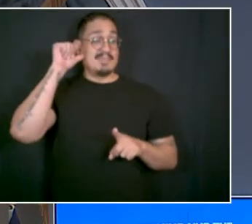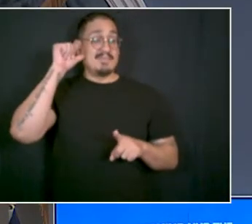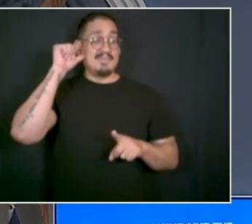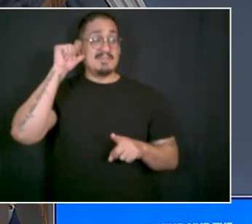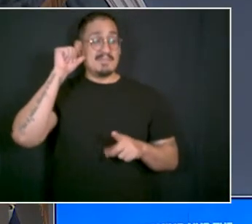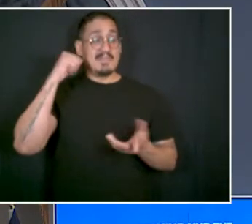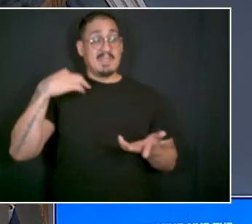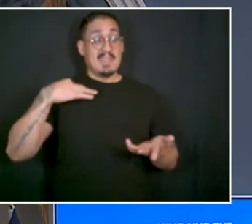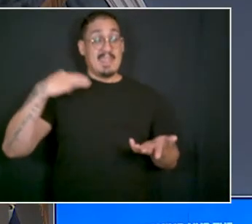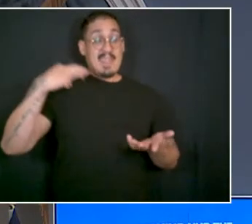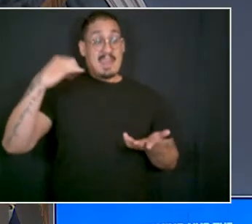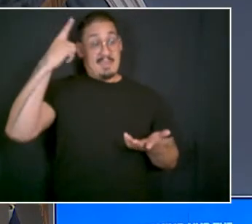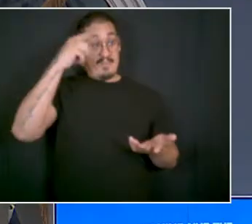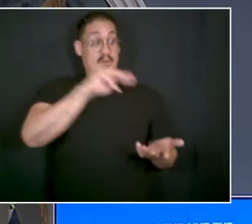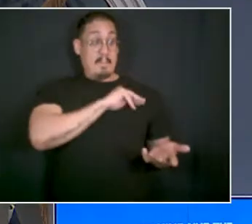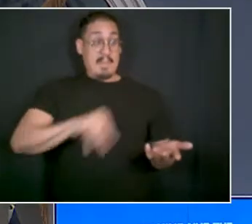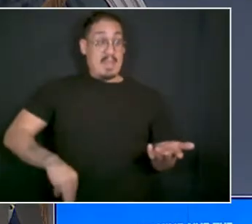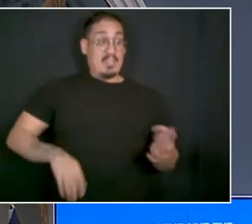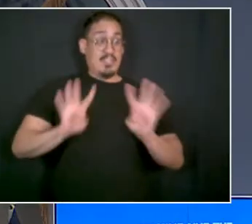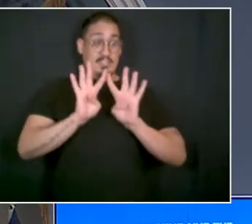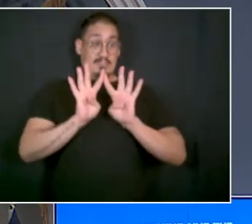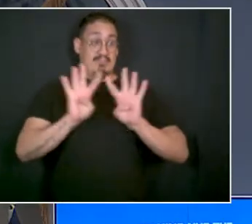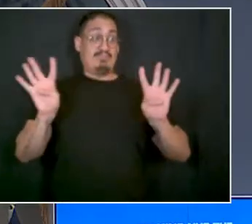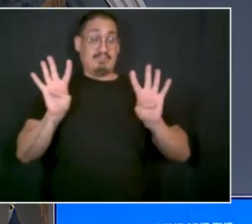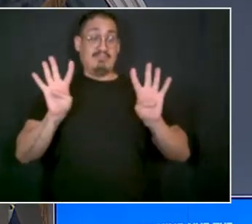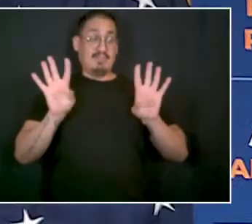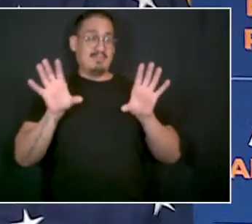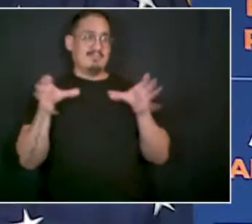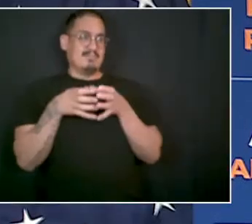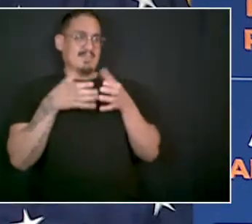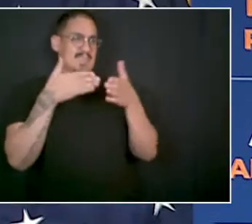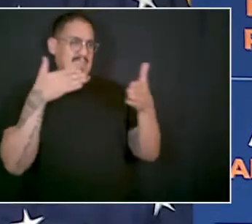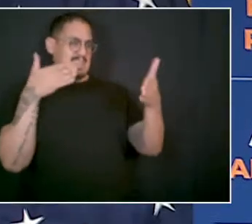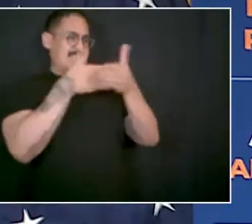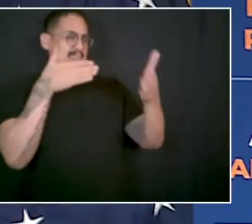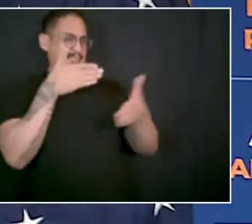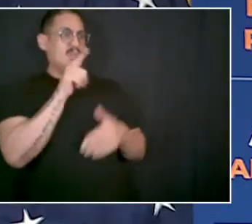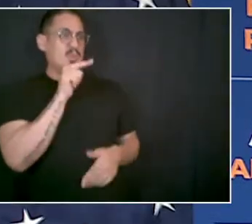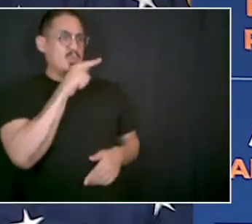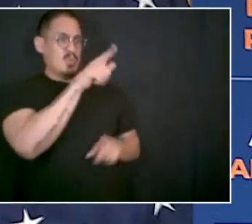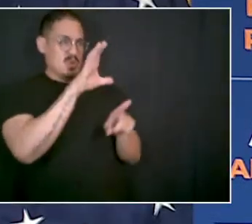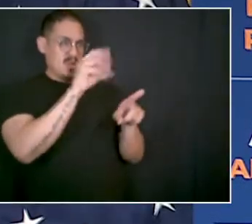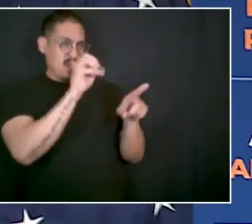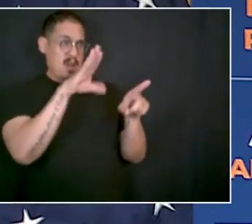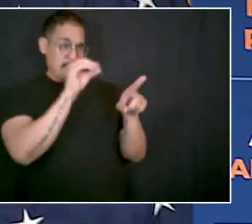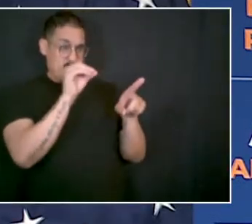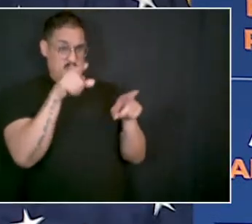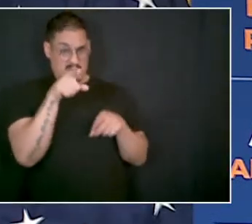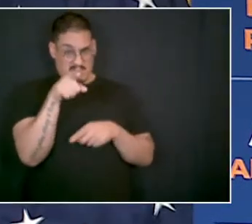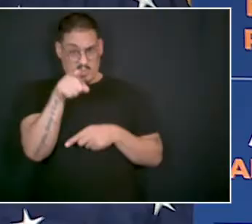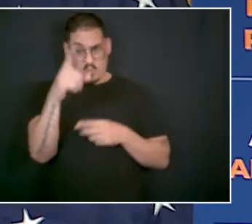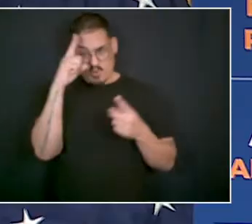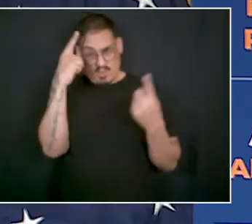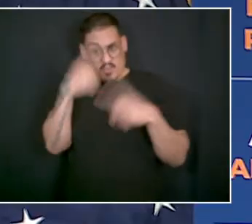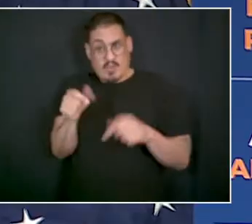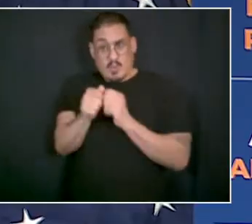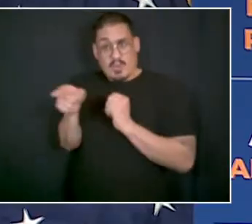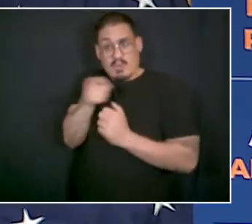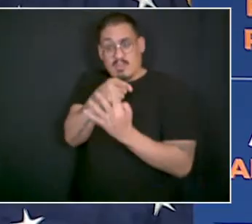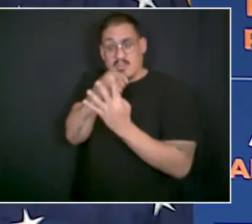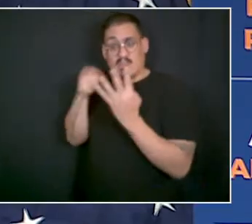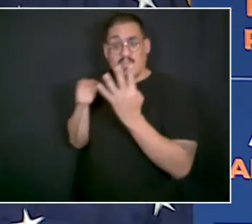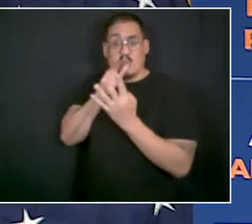agree with these other mayoral candidates? Did he handle this properly or improperly? Yeah, and I'm doing an analysis of all of those candidates to see who was around at the